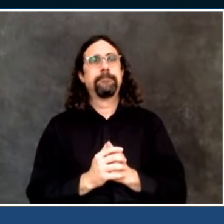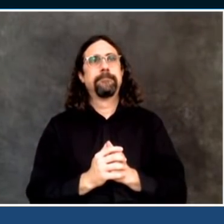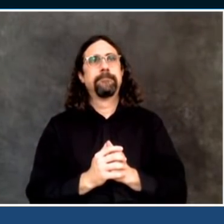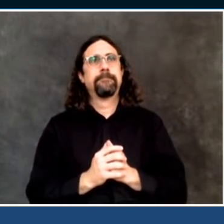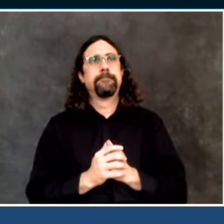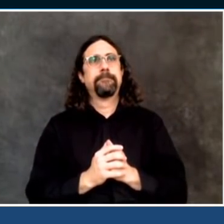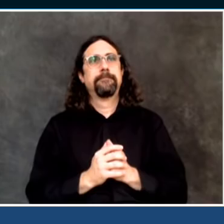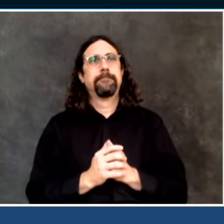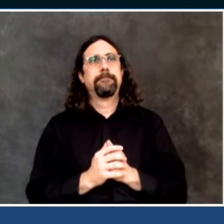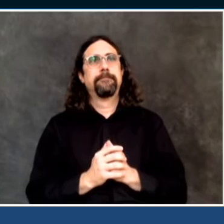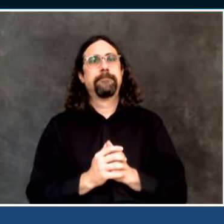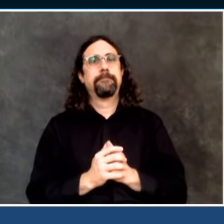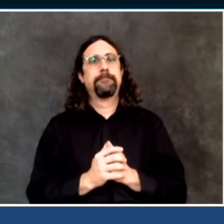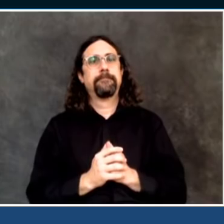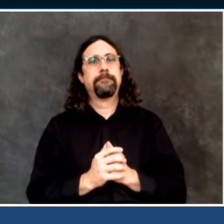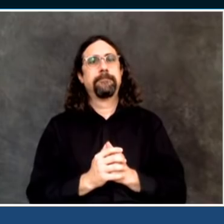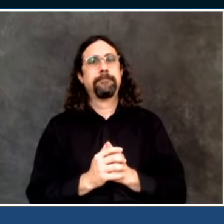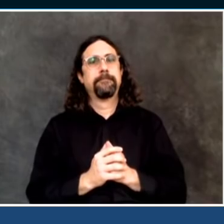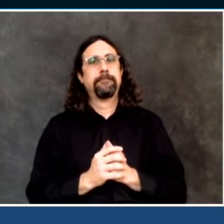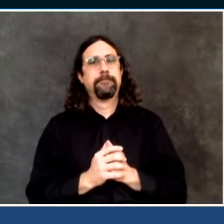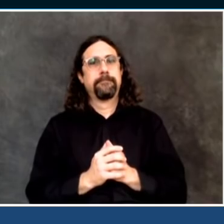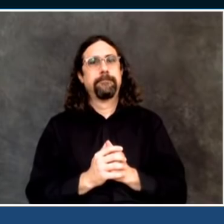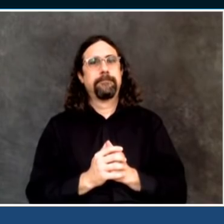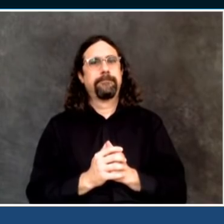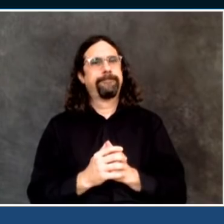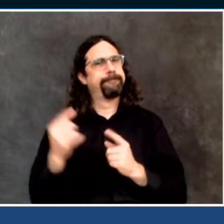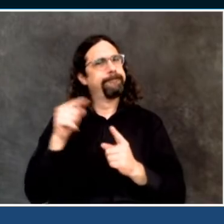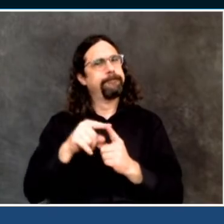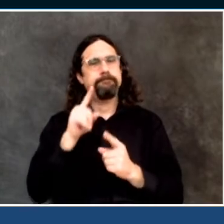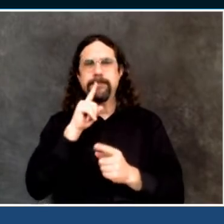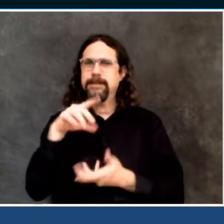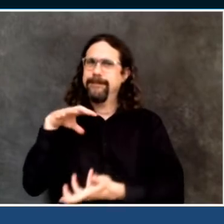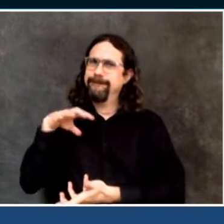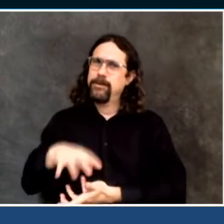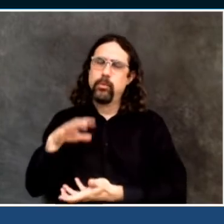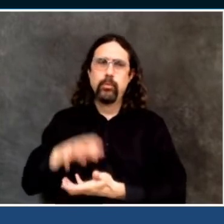So I want to just recap to you what was going on as recently as Sunday.